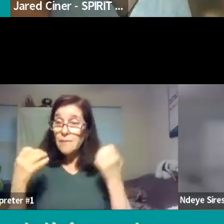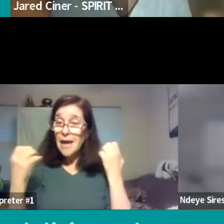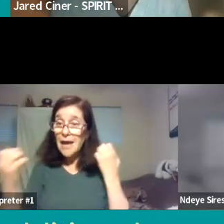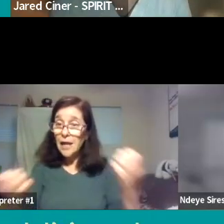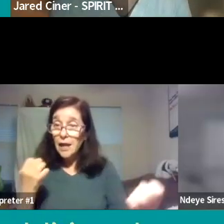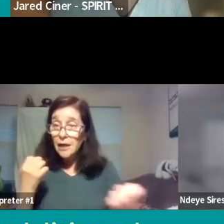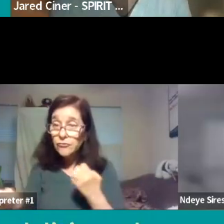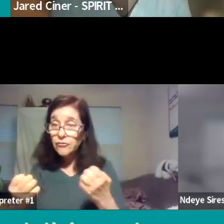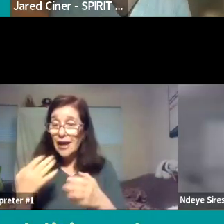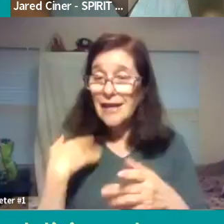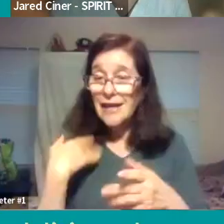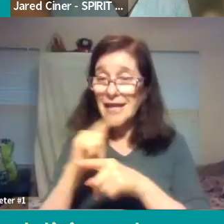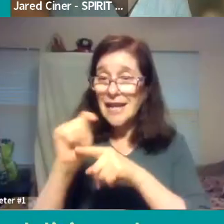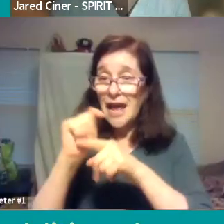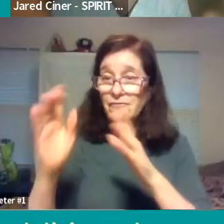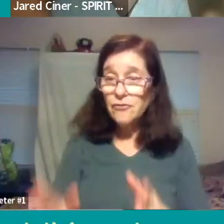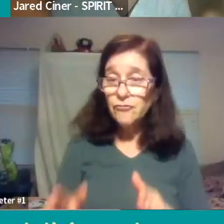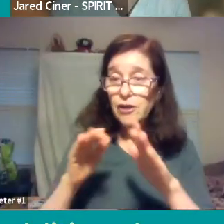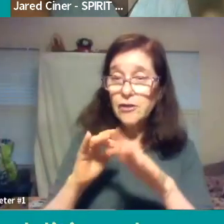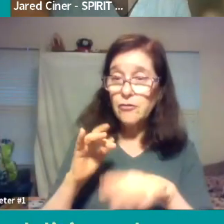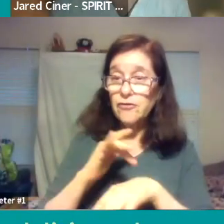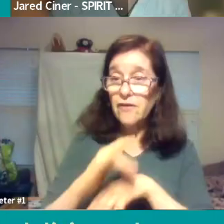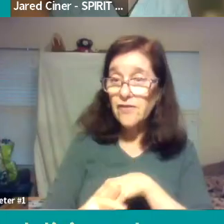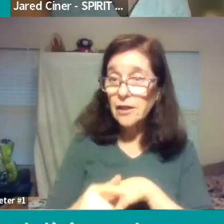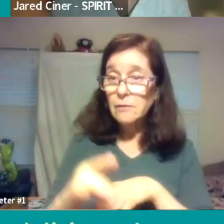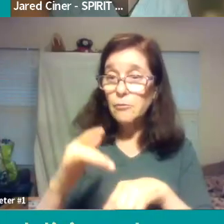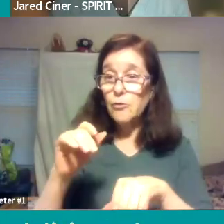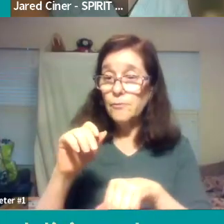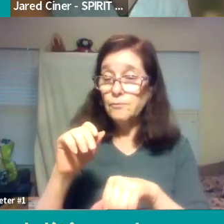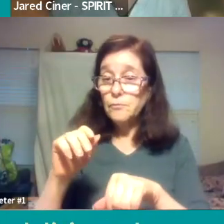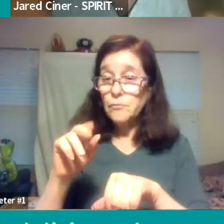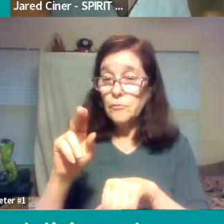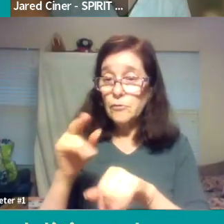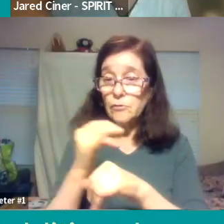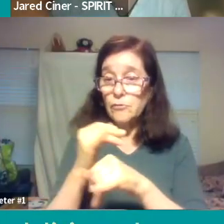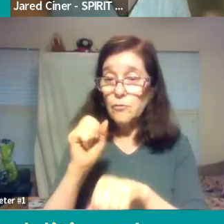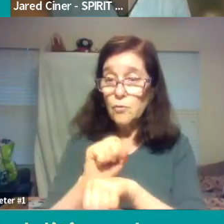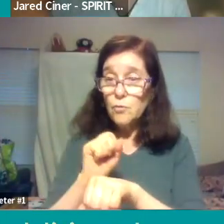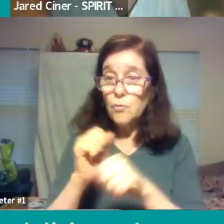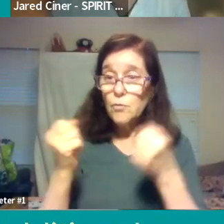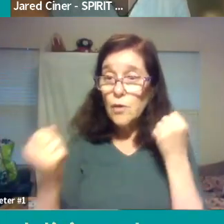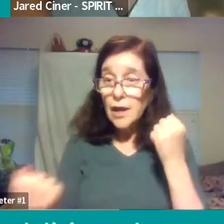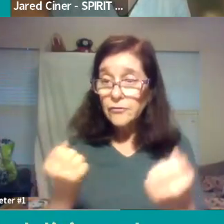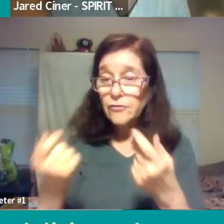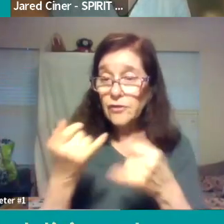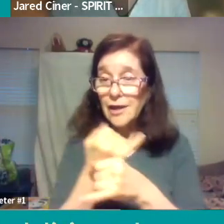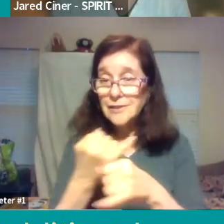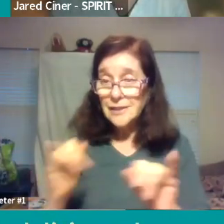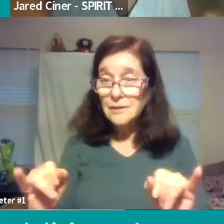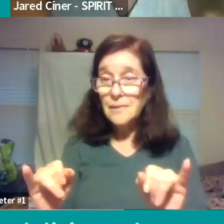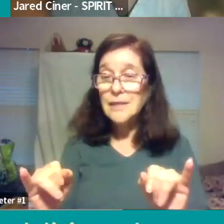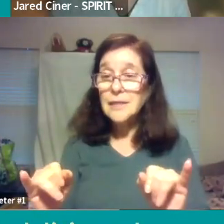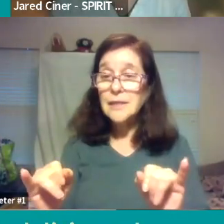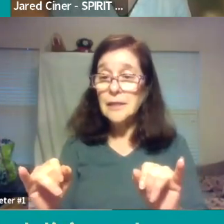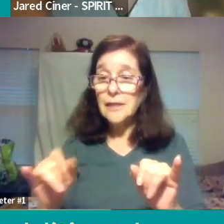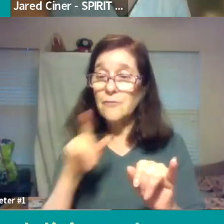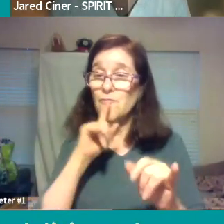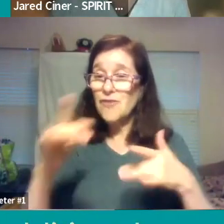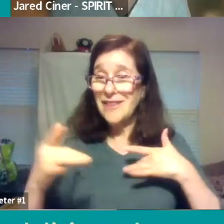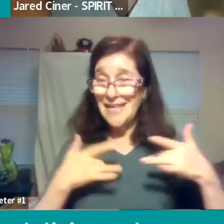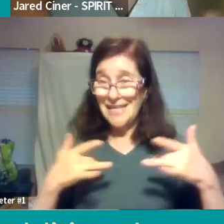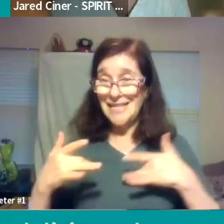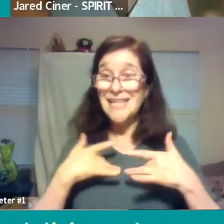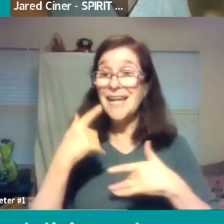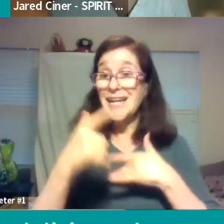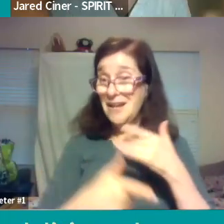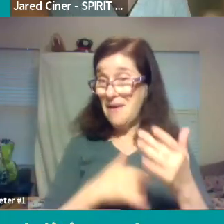available to allow you to work out independently as well as during your scheduled program. So we're really excited about that, giving